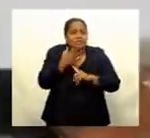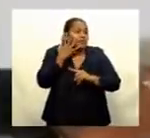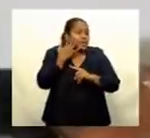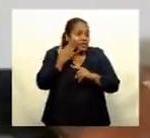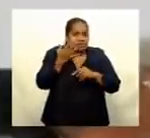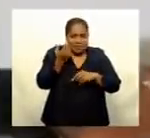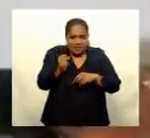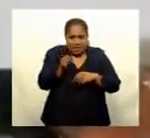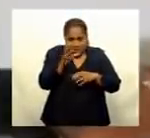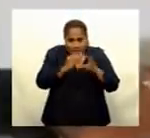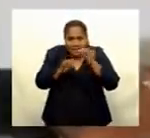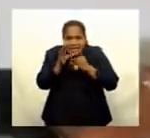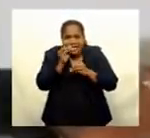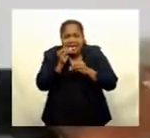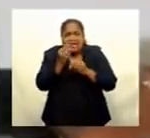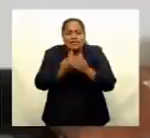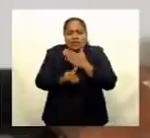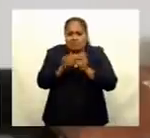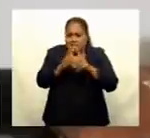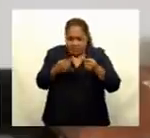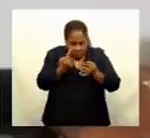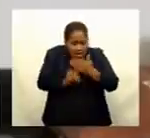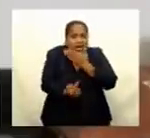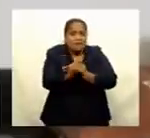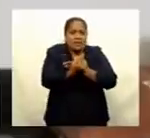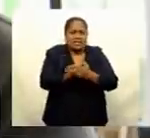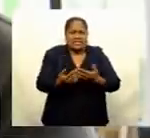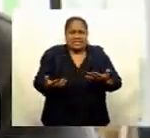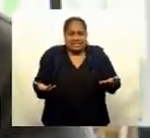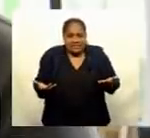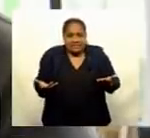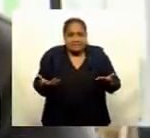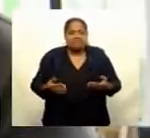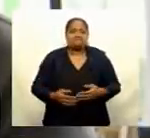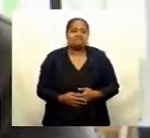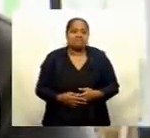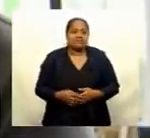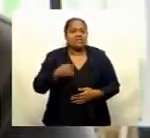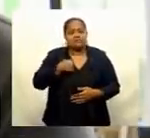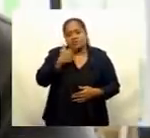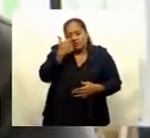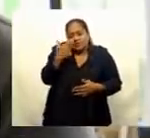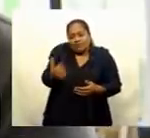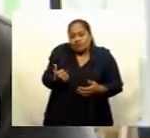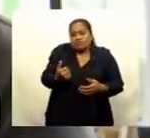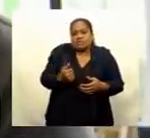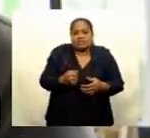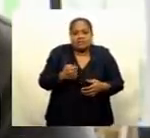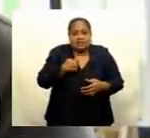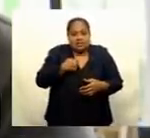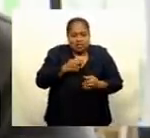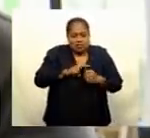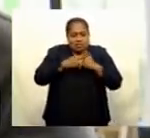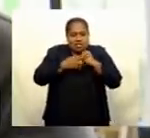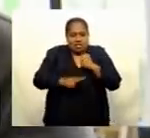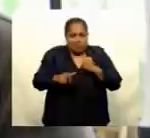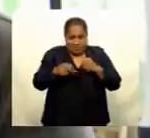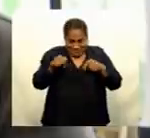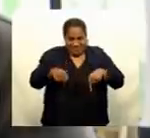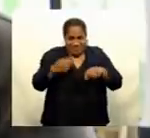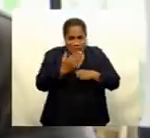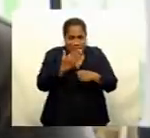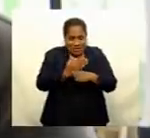the ropes and something like this happened, like the outbreak. I'm so fortunate to be a sports reporter and